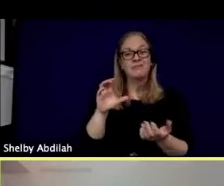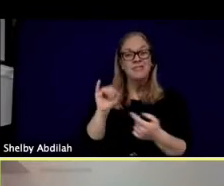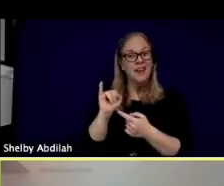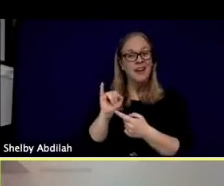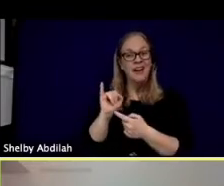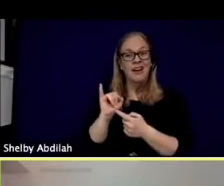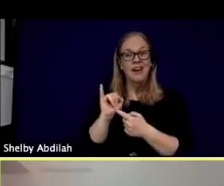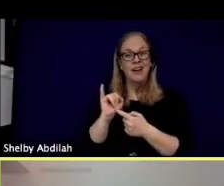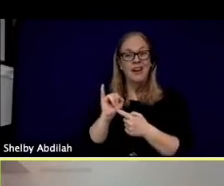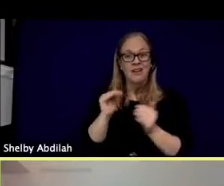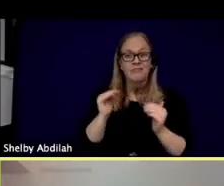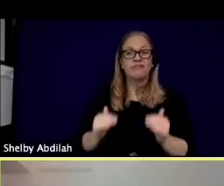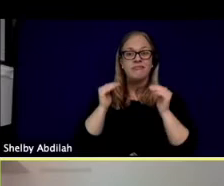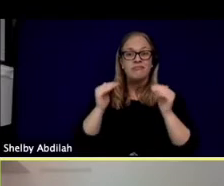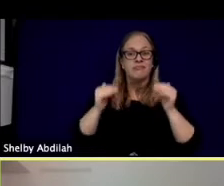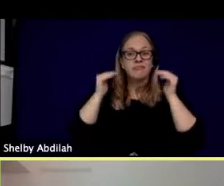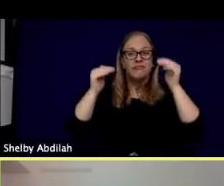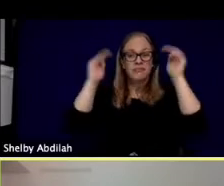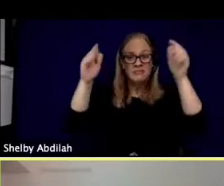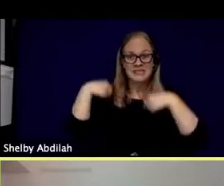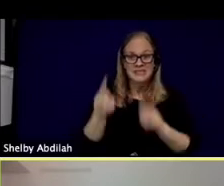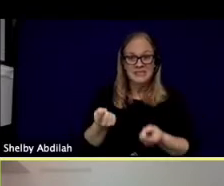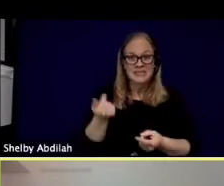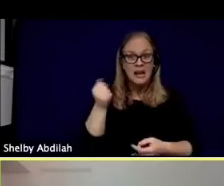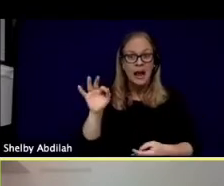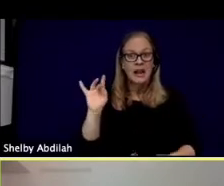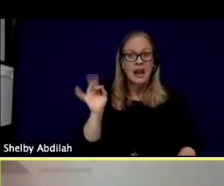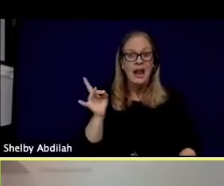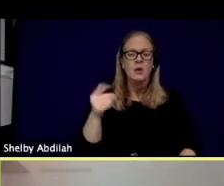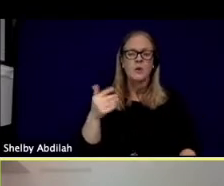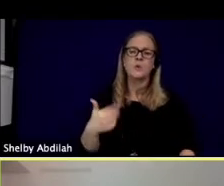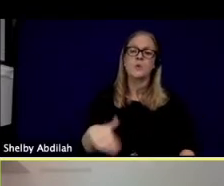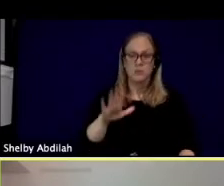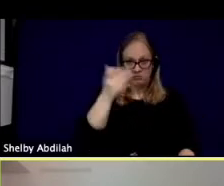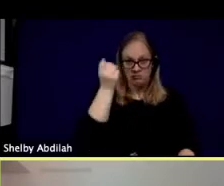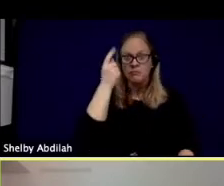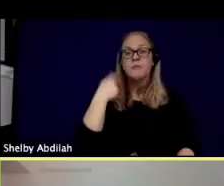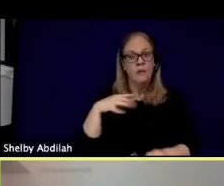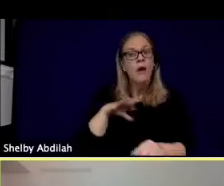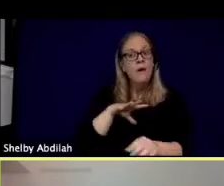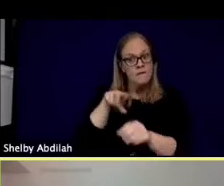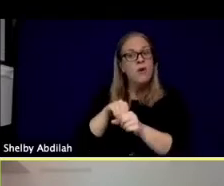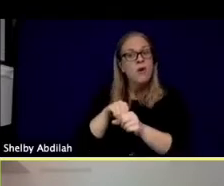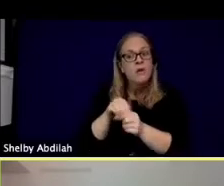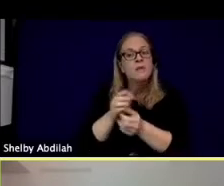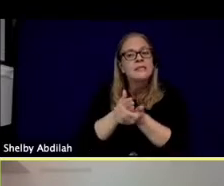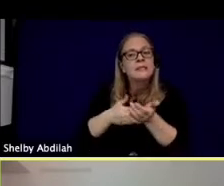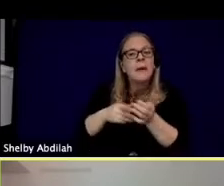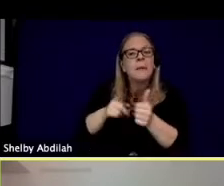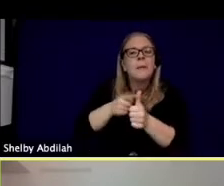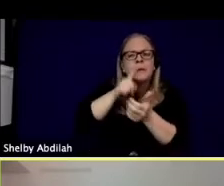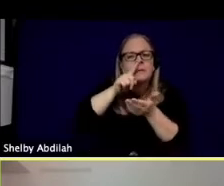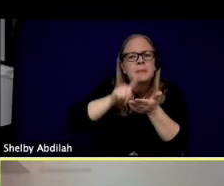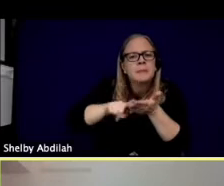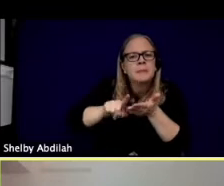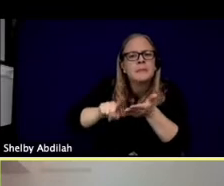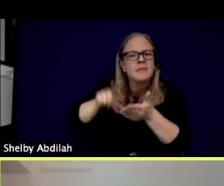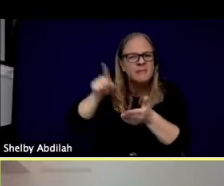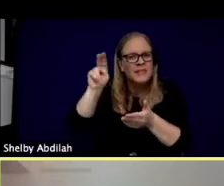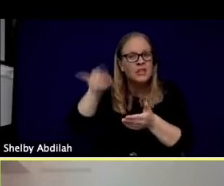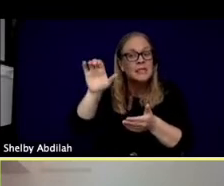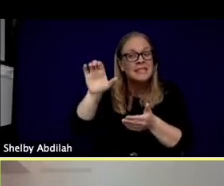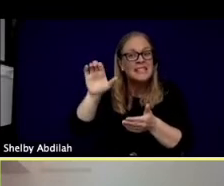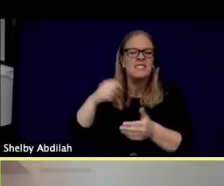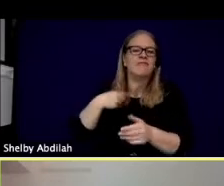with CI since the 1980s. And I was actually involved in some of the initial research in New York City where I was doing